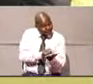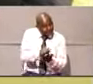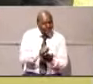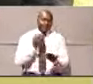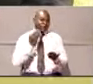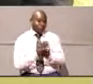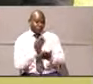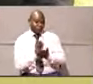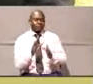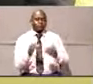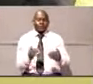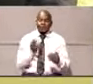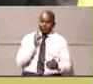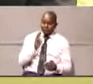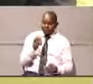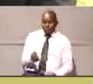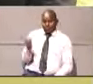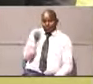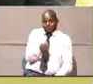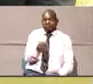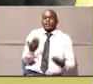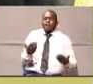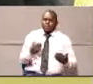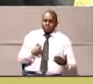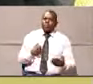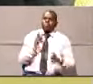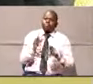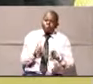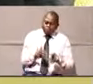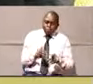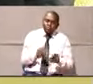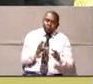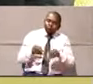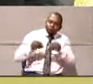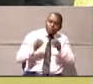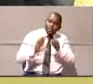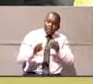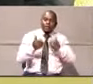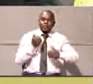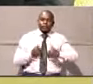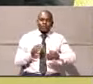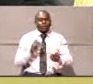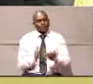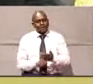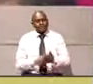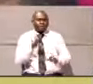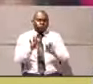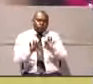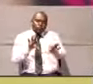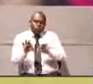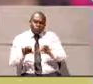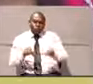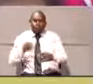Exactly. In our form of view of employment. Exactly. So do people submit in their interest? How do we get the candidates?